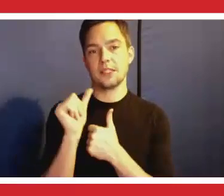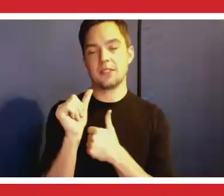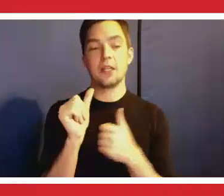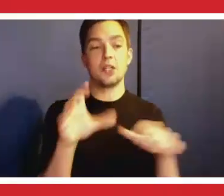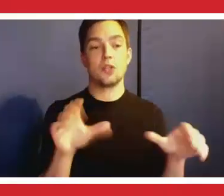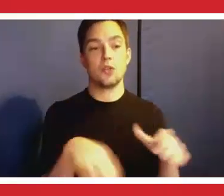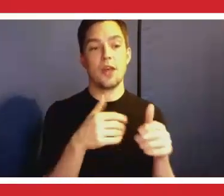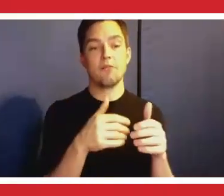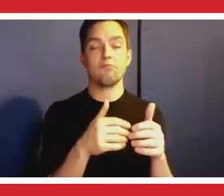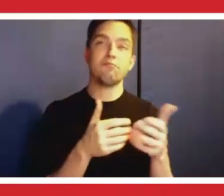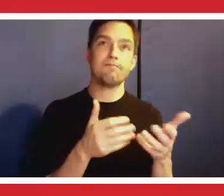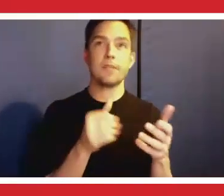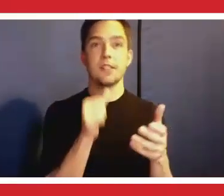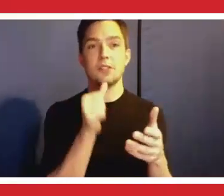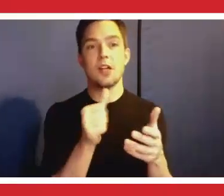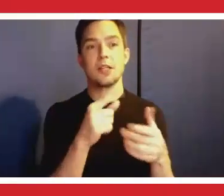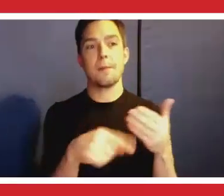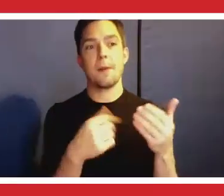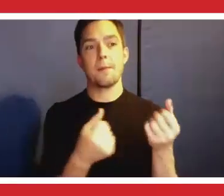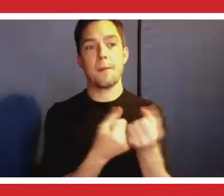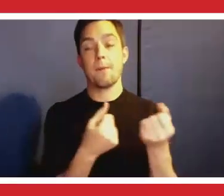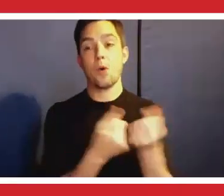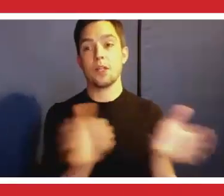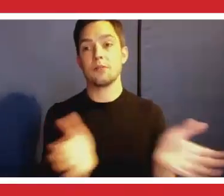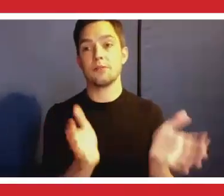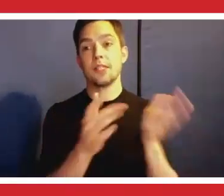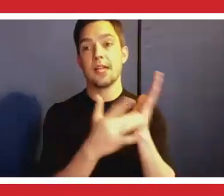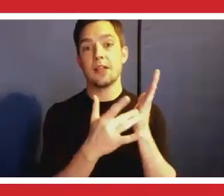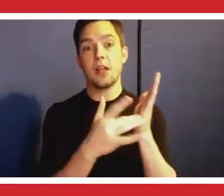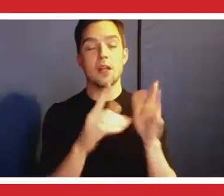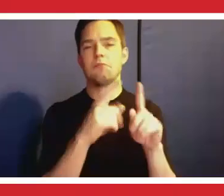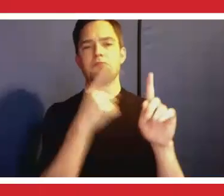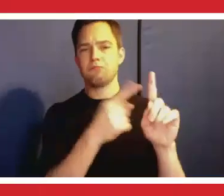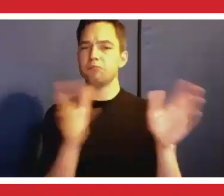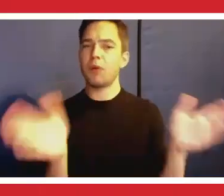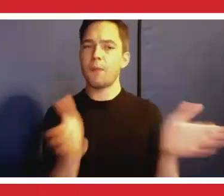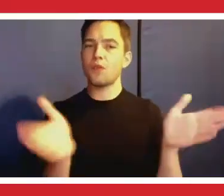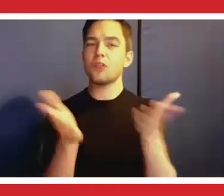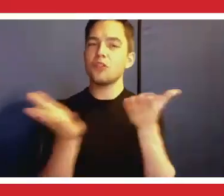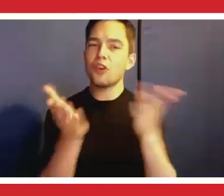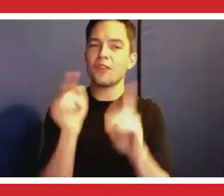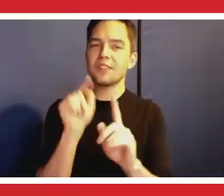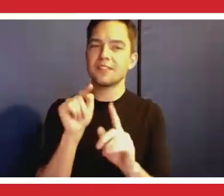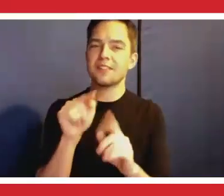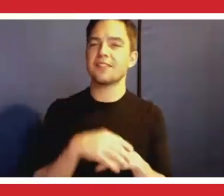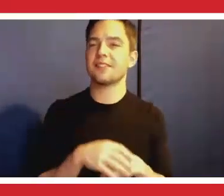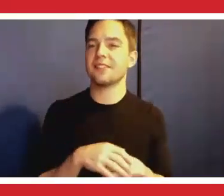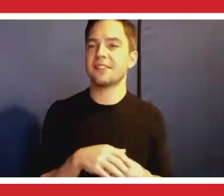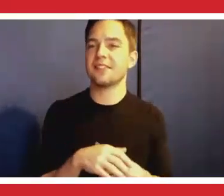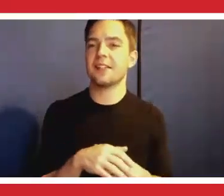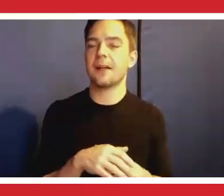that is not about promoting the technology, but about promoting the services. So starting from